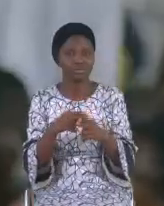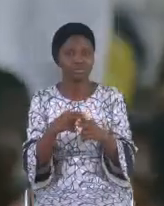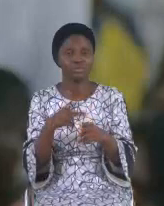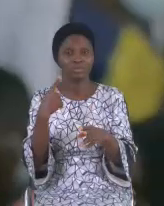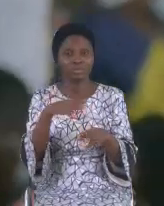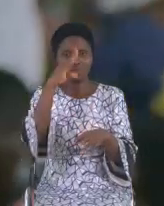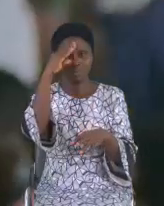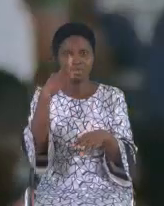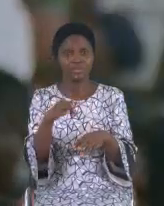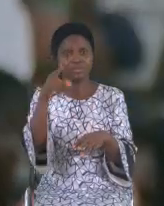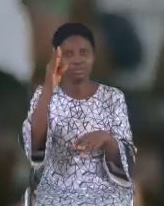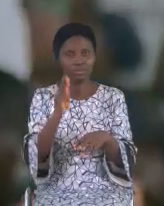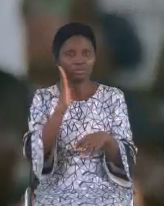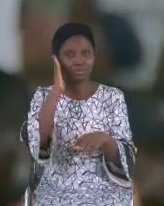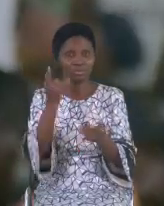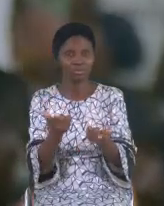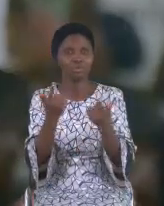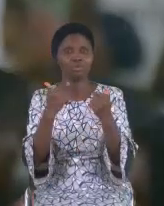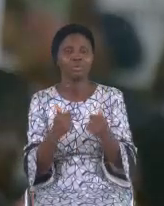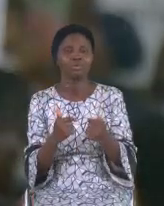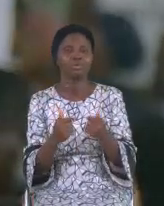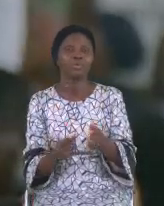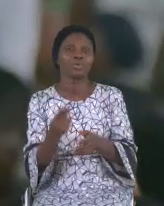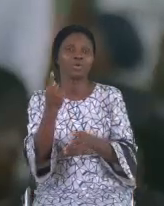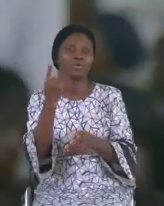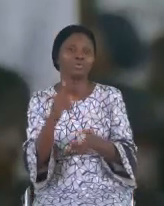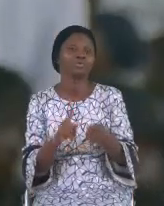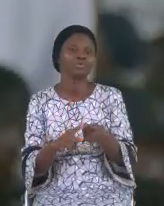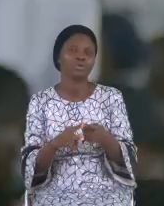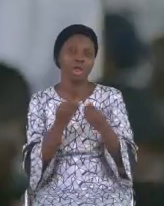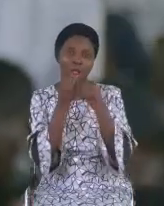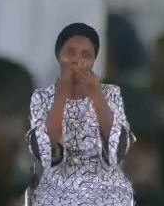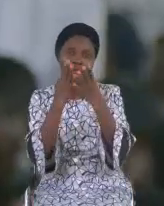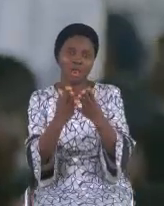God will come up to declare the word of authority